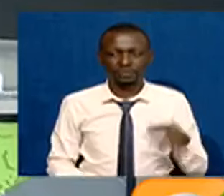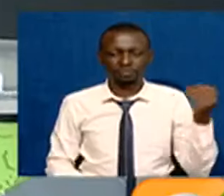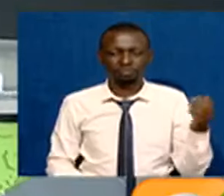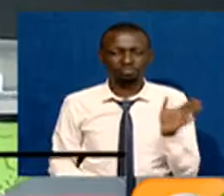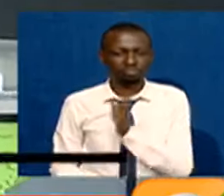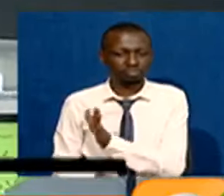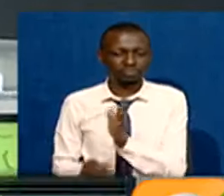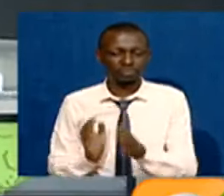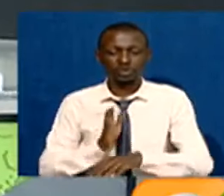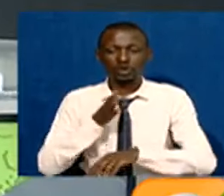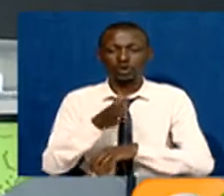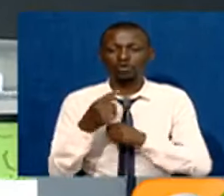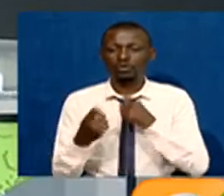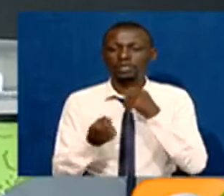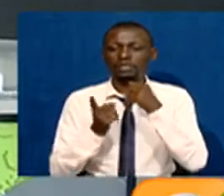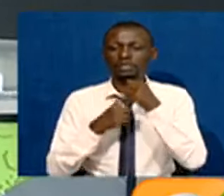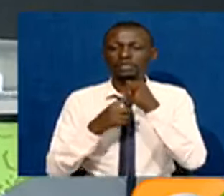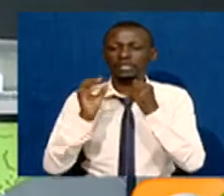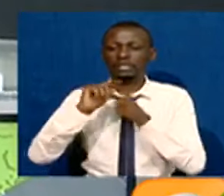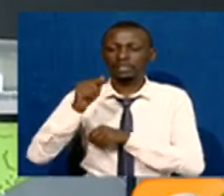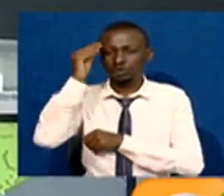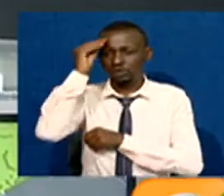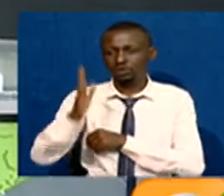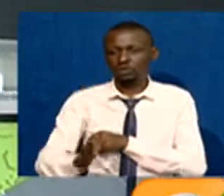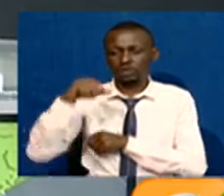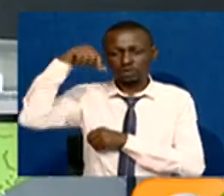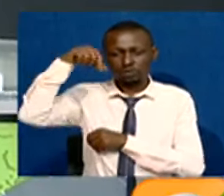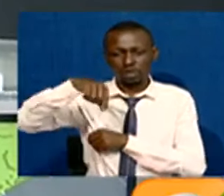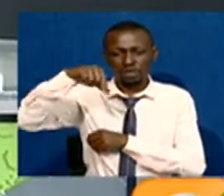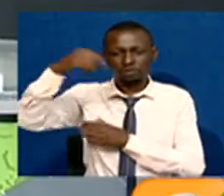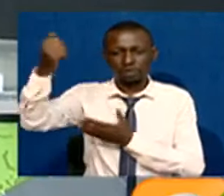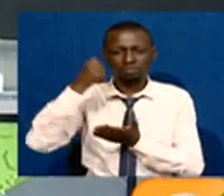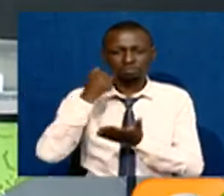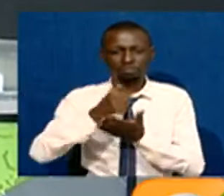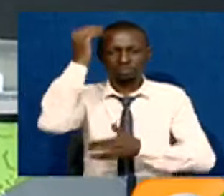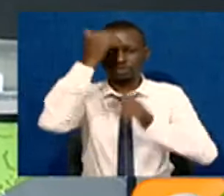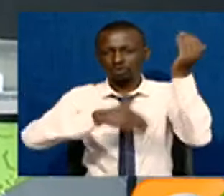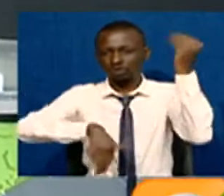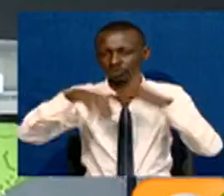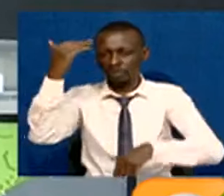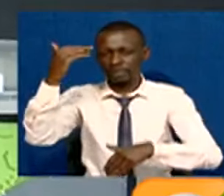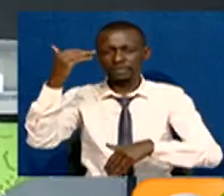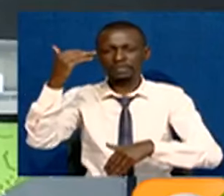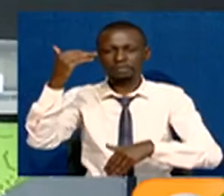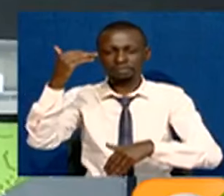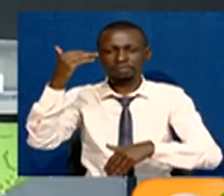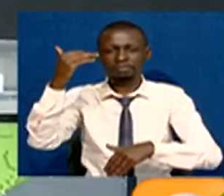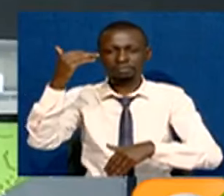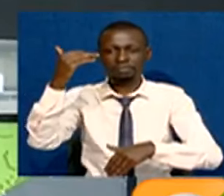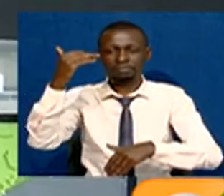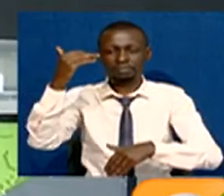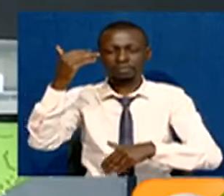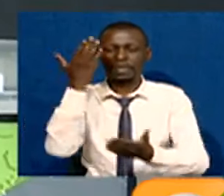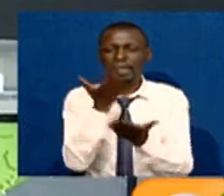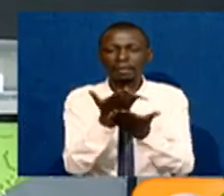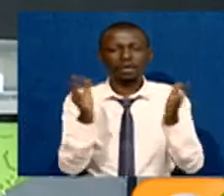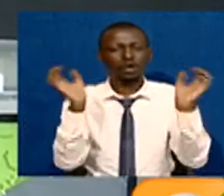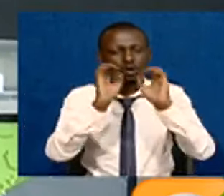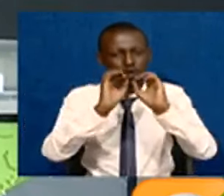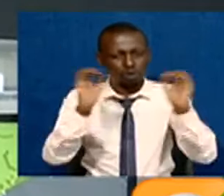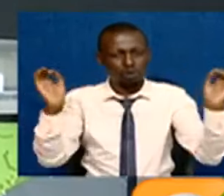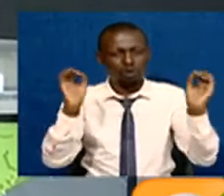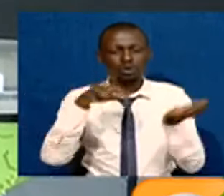So more than 600,000 students who qualified for placement in institutions of higher learning did not apply for any of